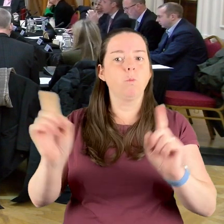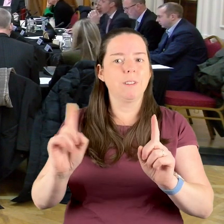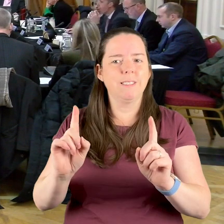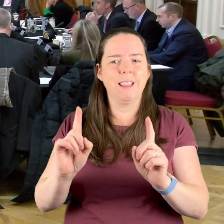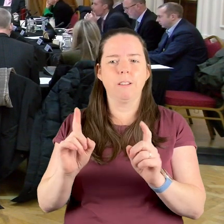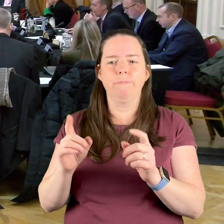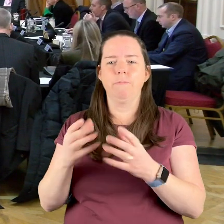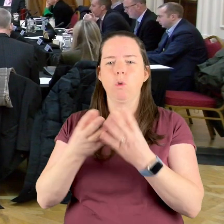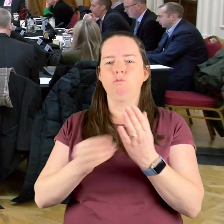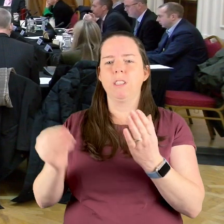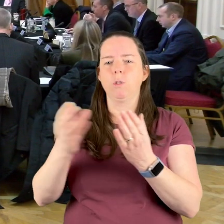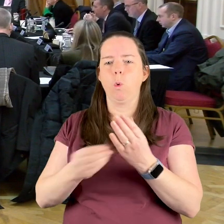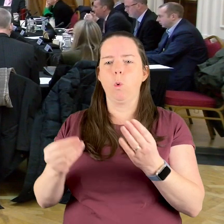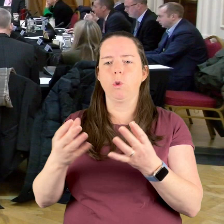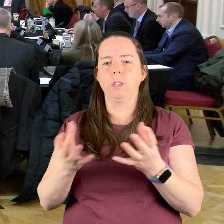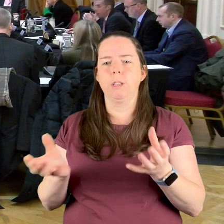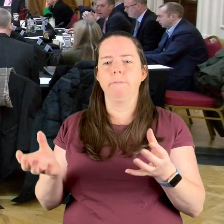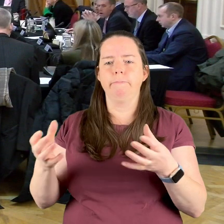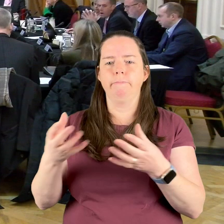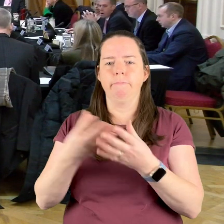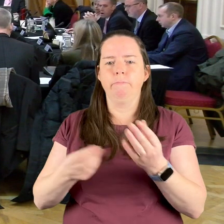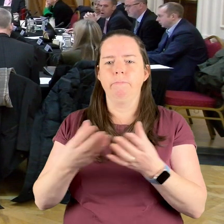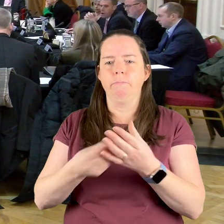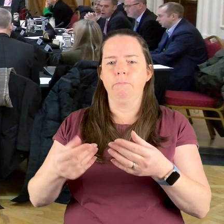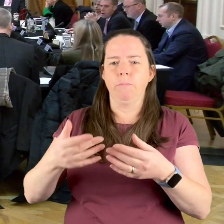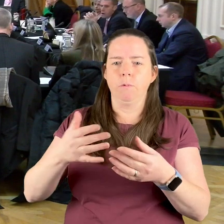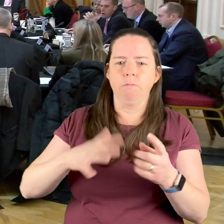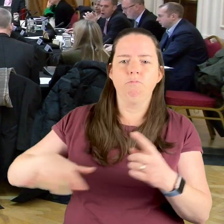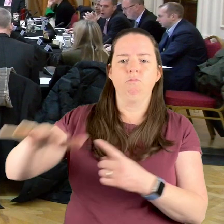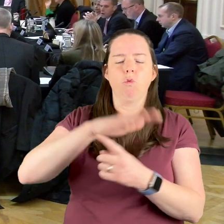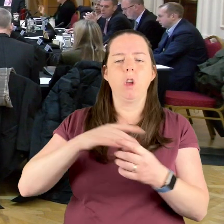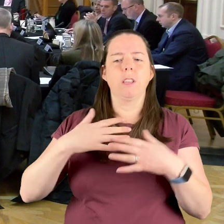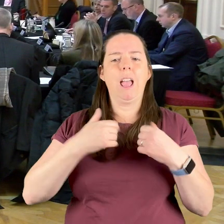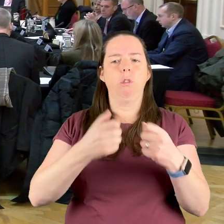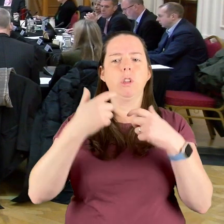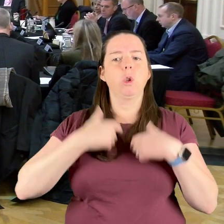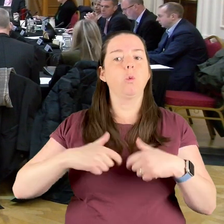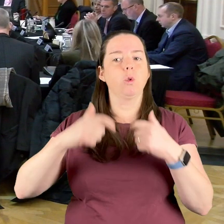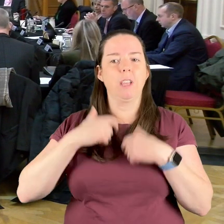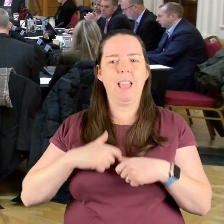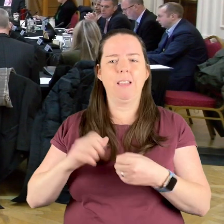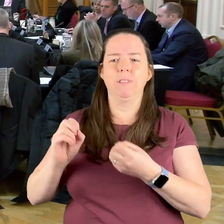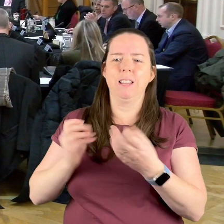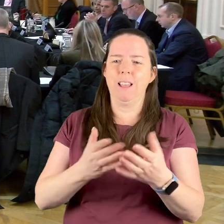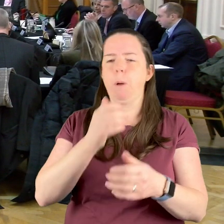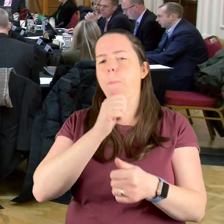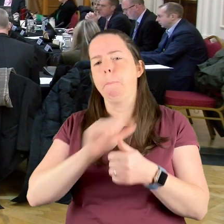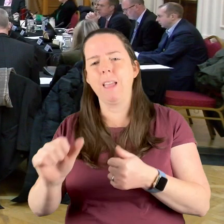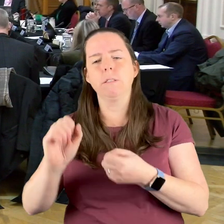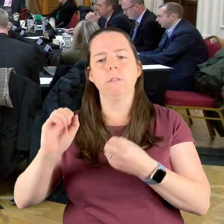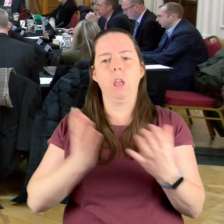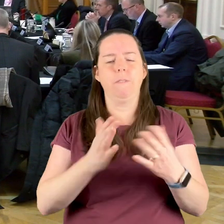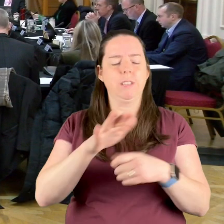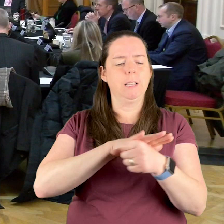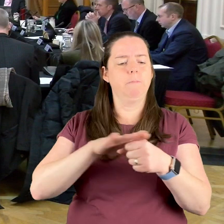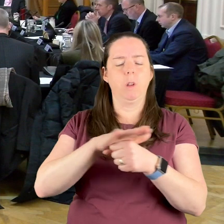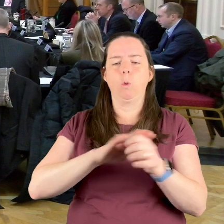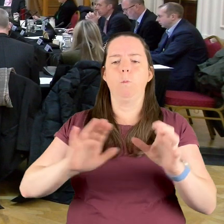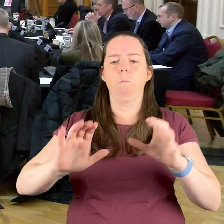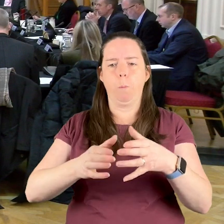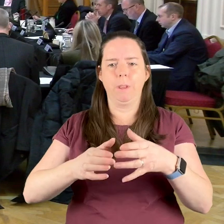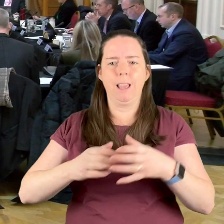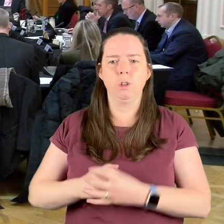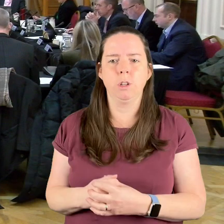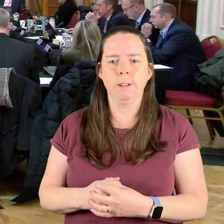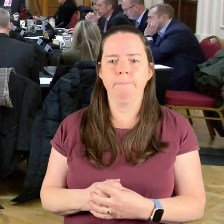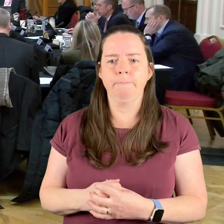people, the Better Care Fund is a pooled resource across health and social care to deliver the best services